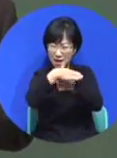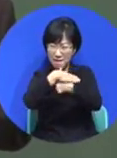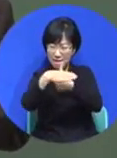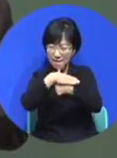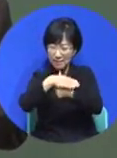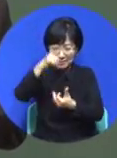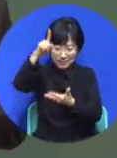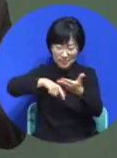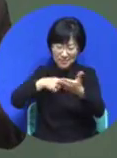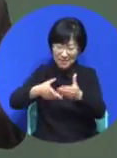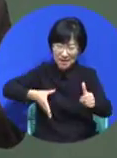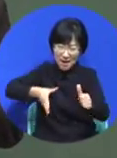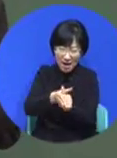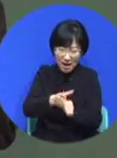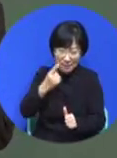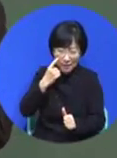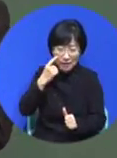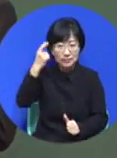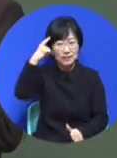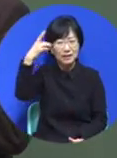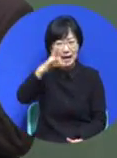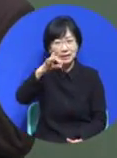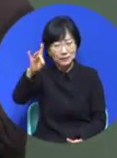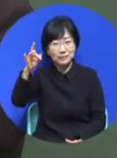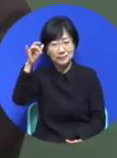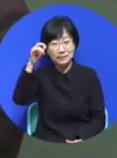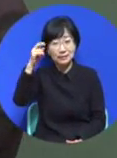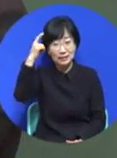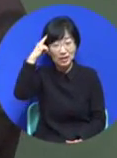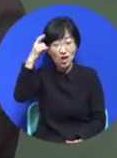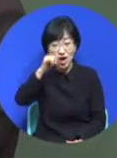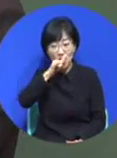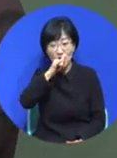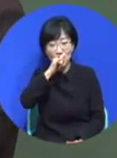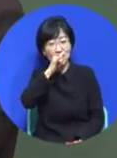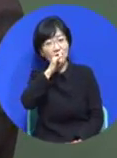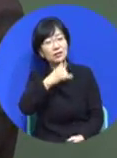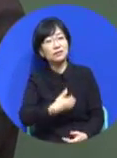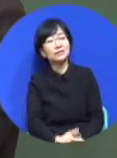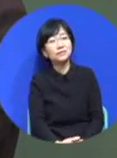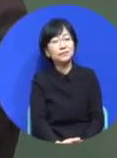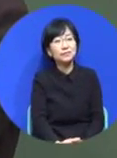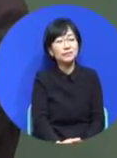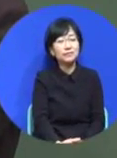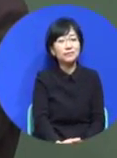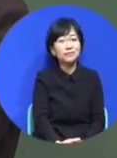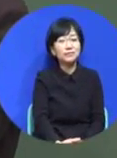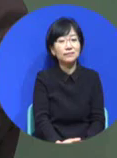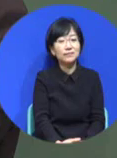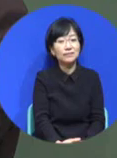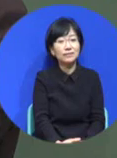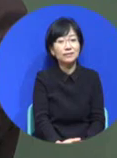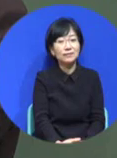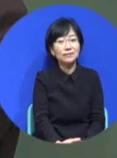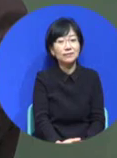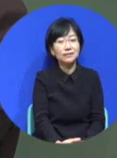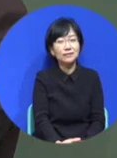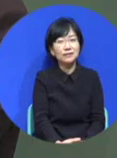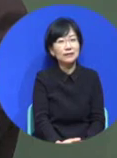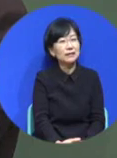I kept thinking to myself, do I need to do something to them? Should I press charges? But then I changed my thinking.